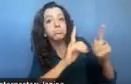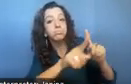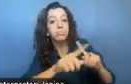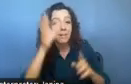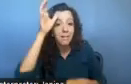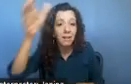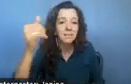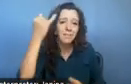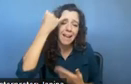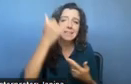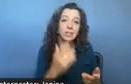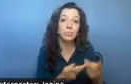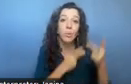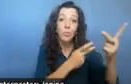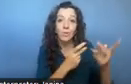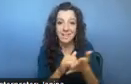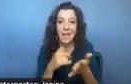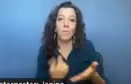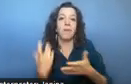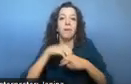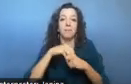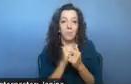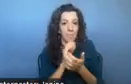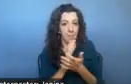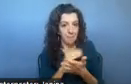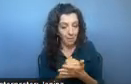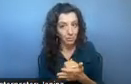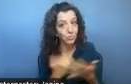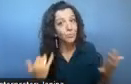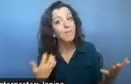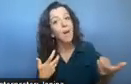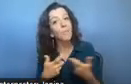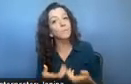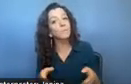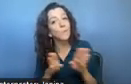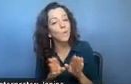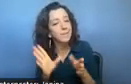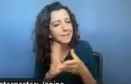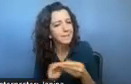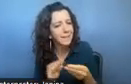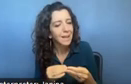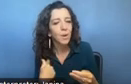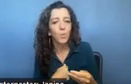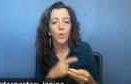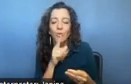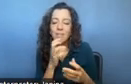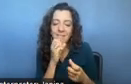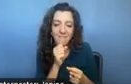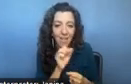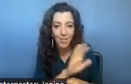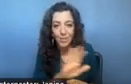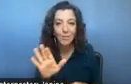funded in the budget and what i wanted to close with sharing is that um we highly value the stakeholder